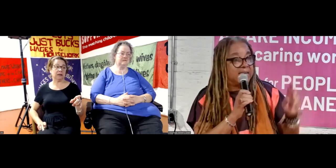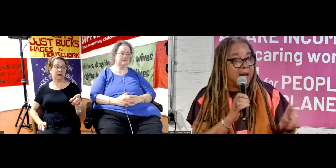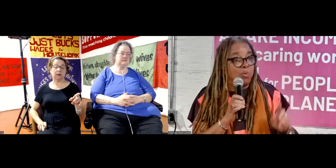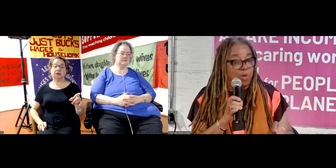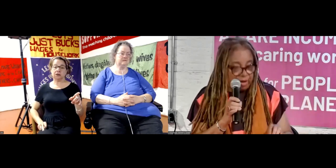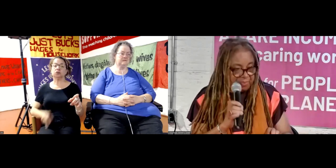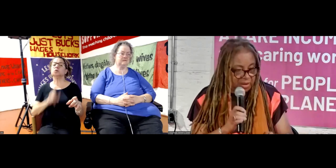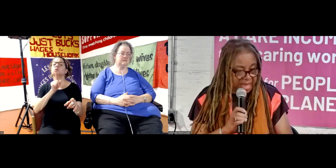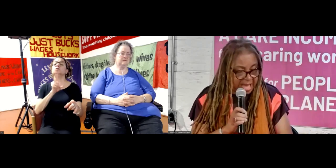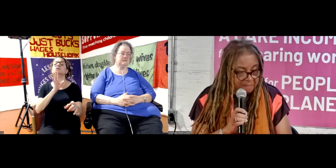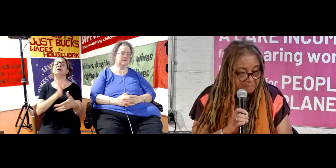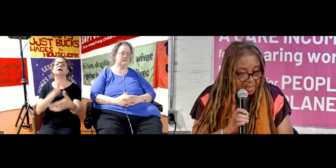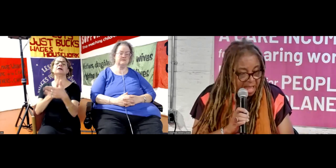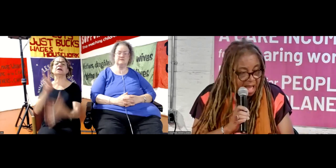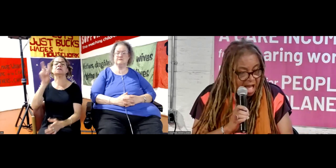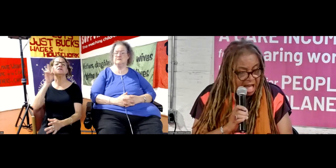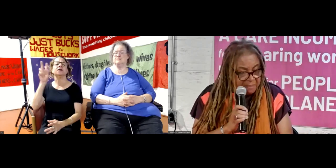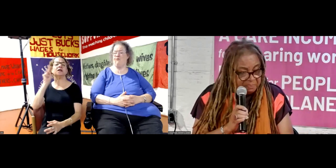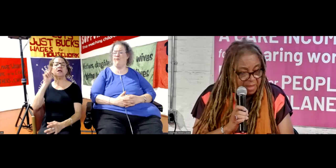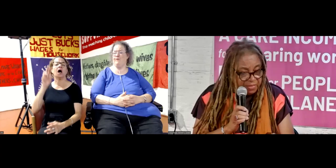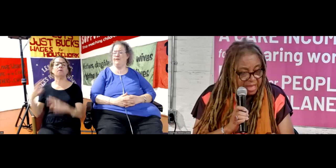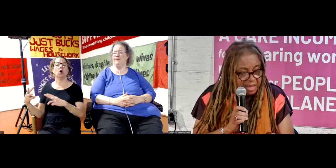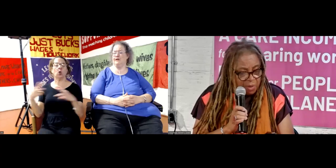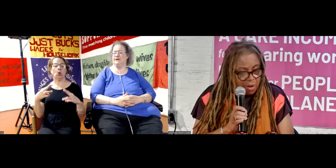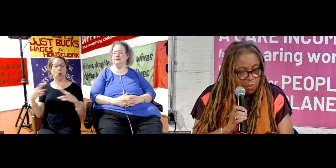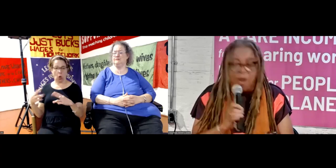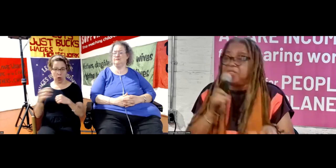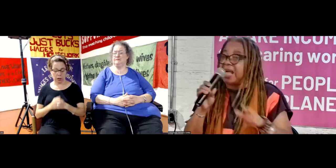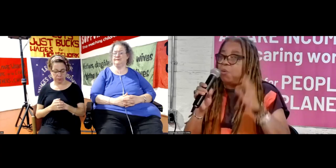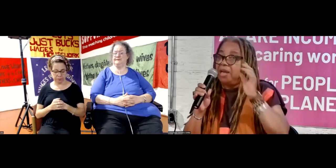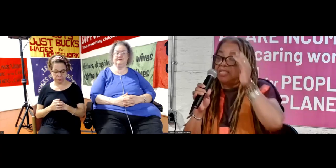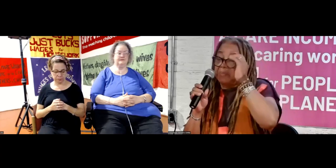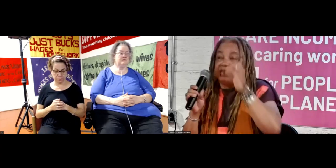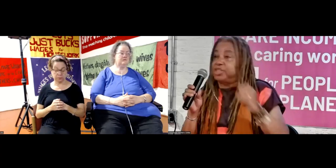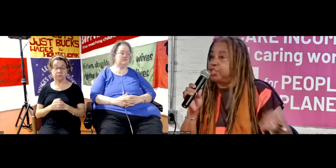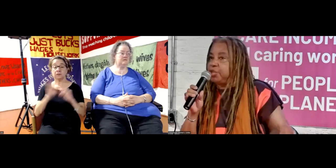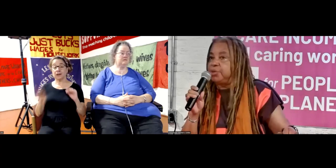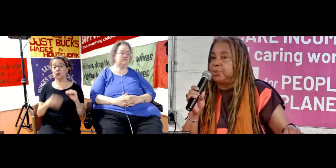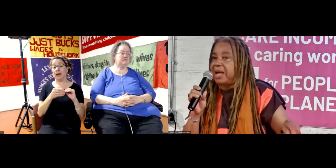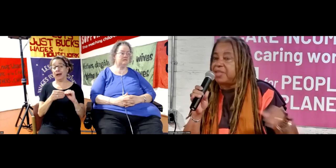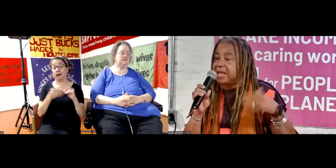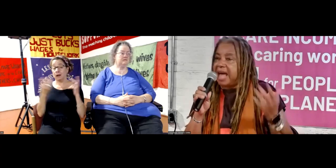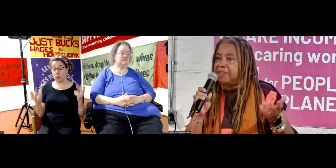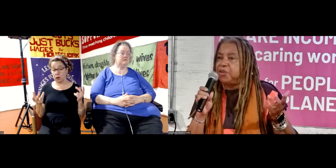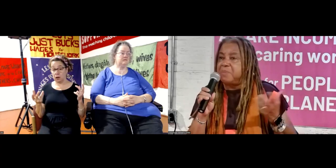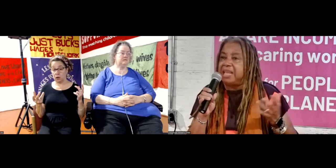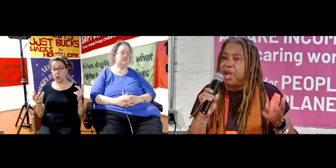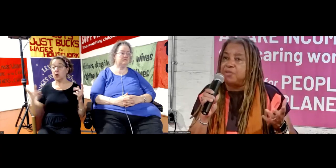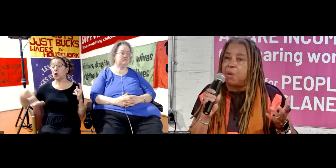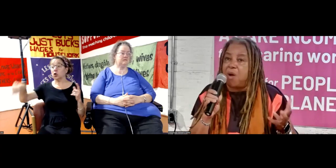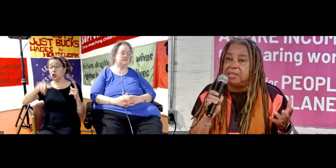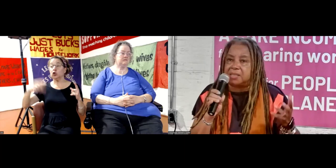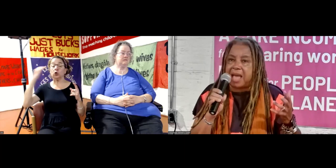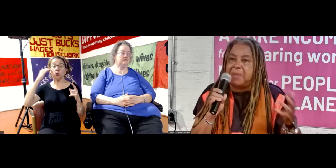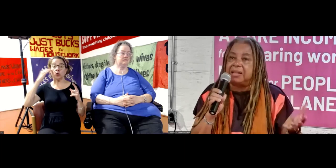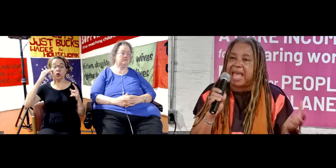the Vietnam War, okay? The one thing I wanted to mention too, I think a lot of you may know